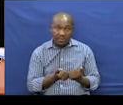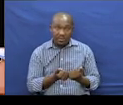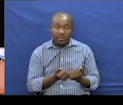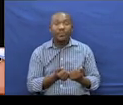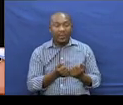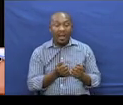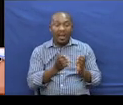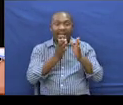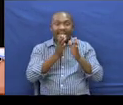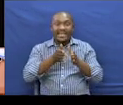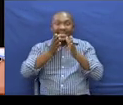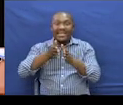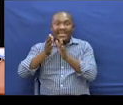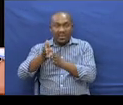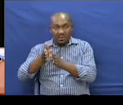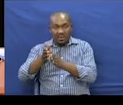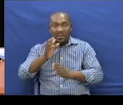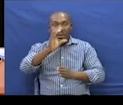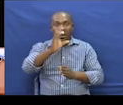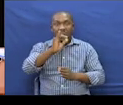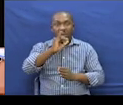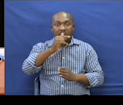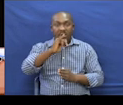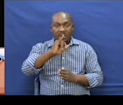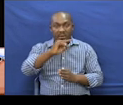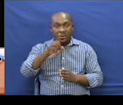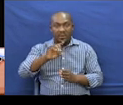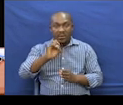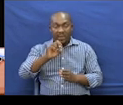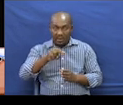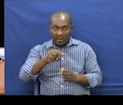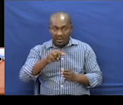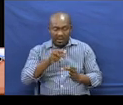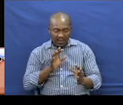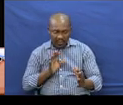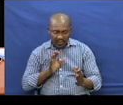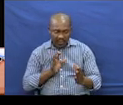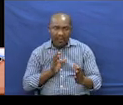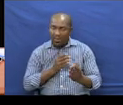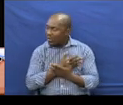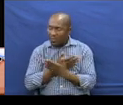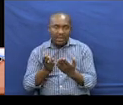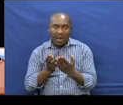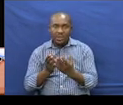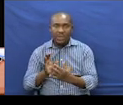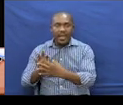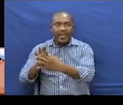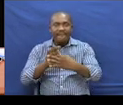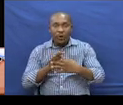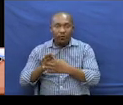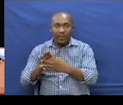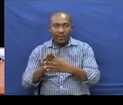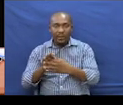because citizens directly, without involving the representative, they participate in making a decision. And that is why it